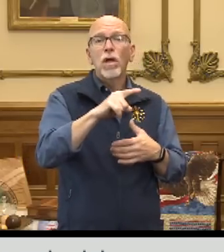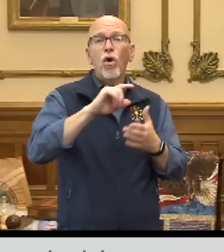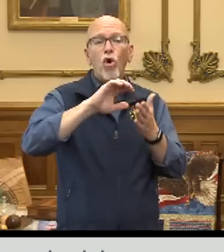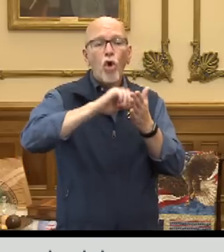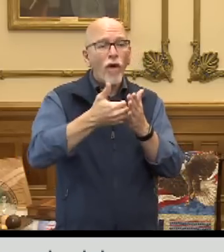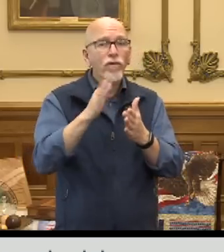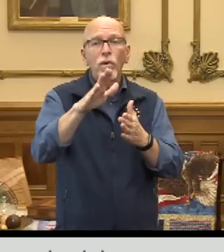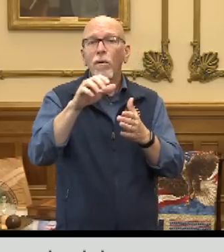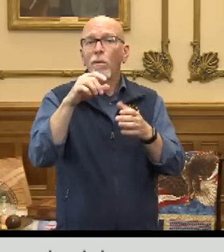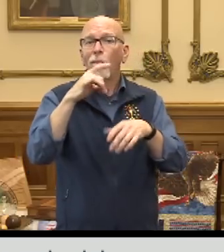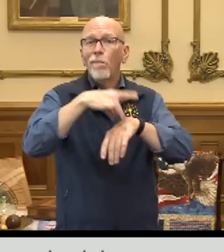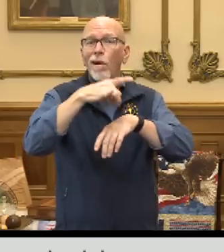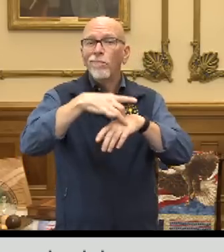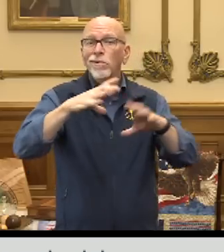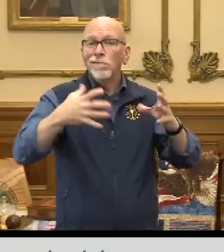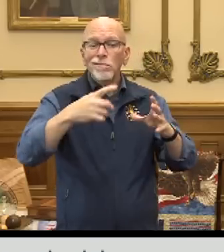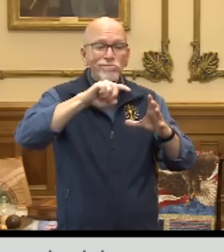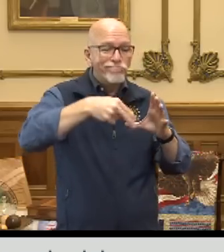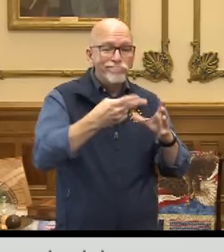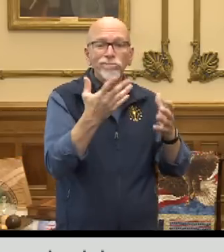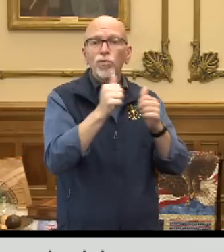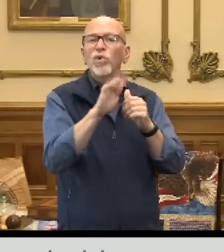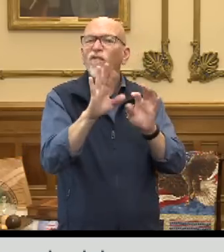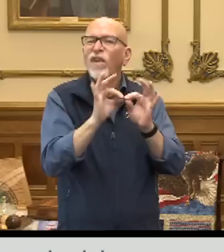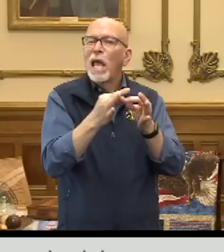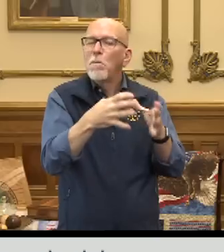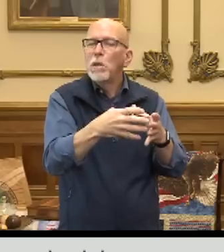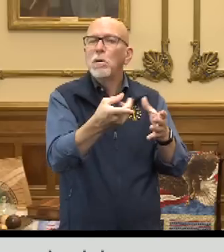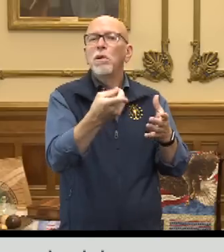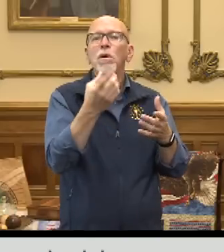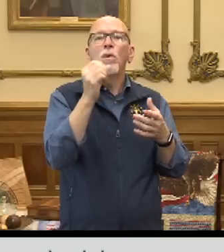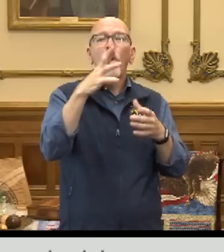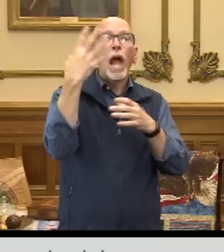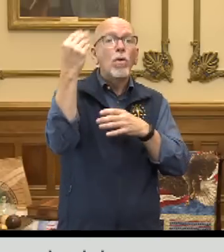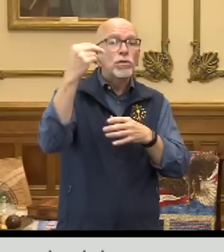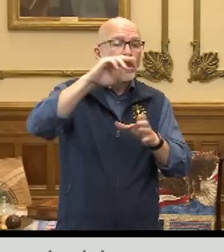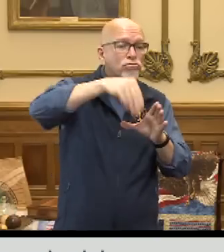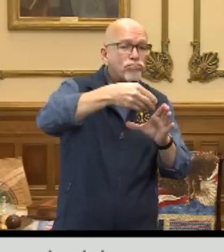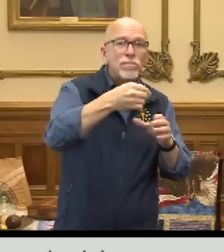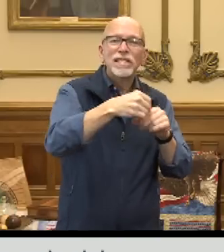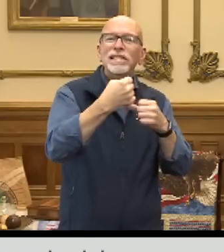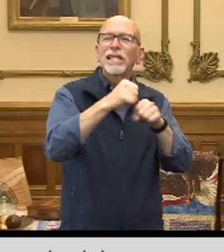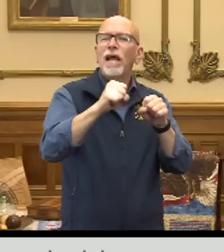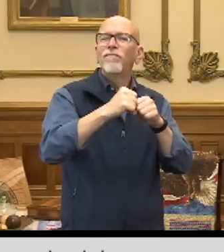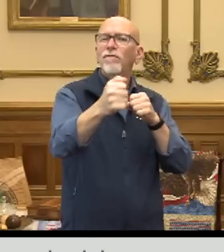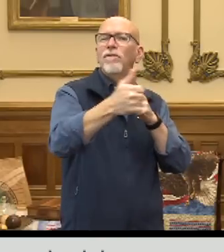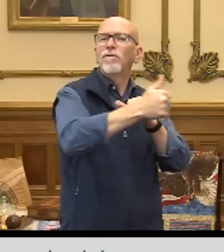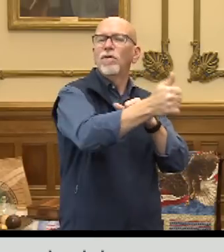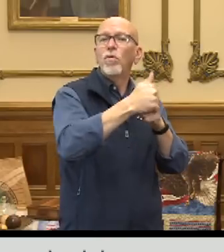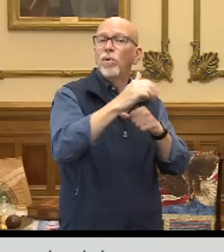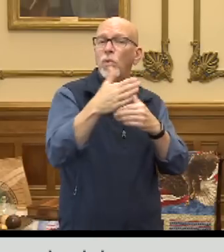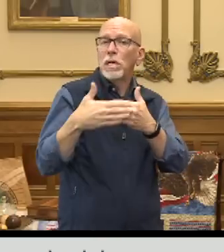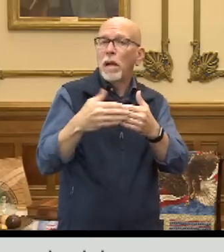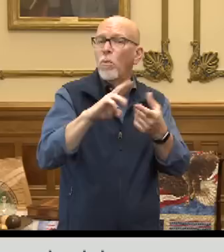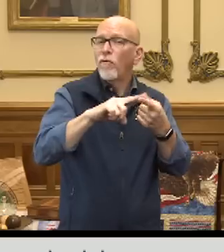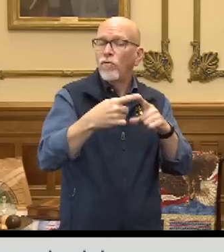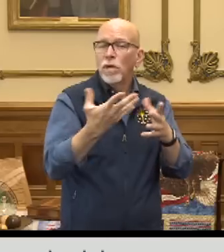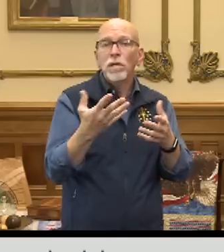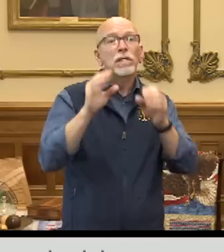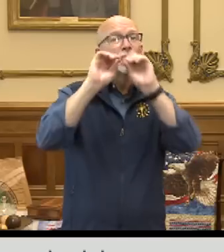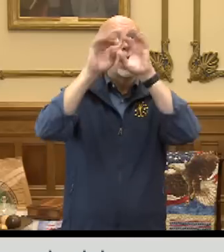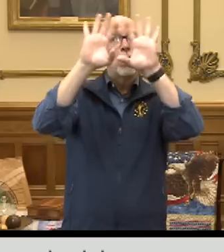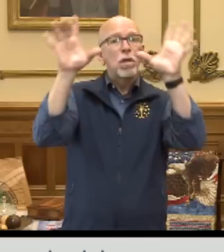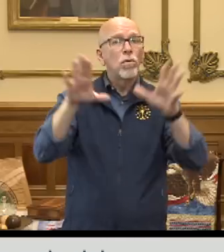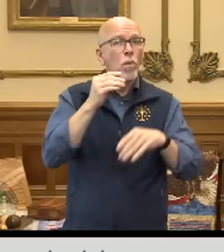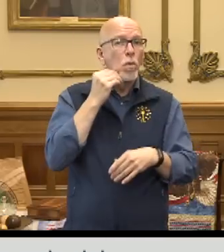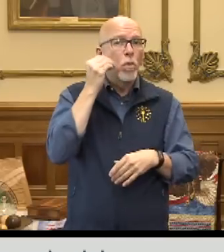decorating pumpkins with members of your household, carving or decorating pumpkins outside at a safe distance with neighbors or friends, decorating your